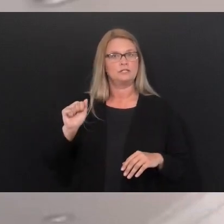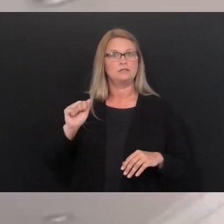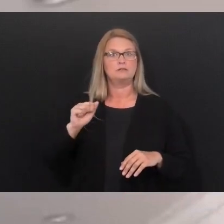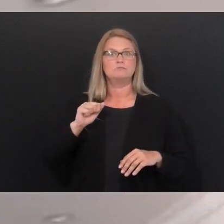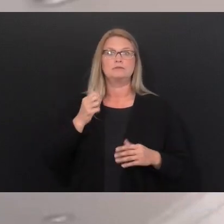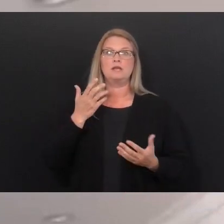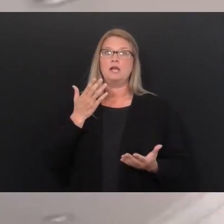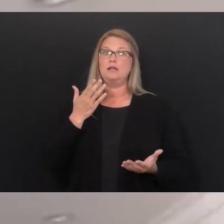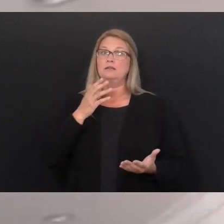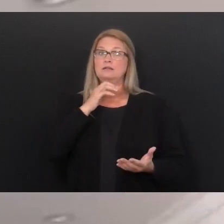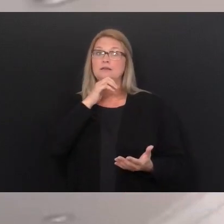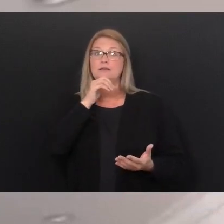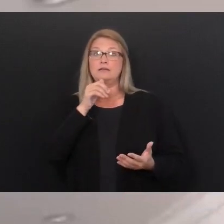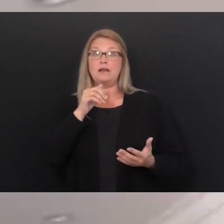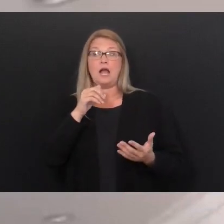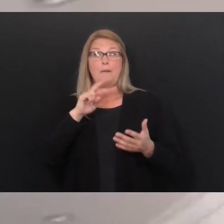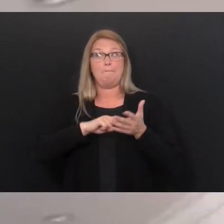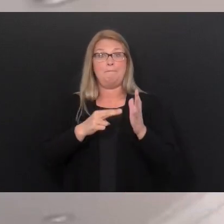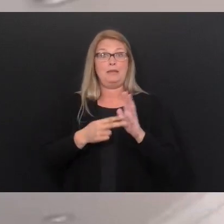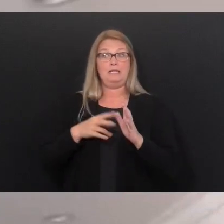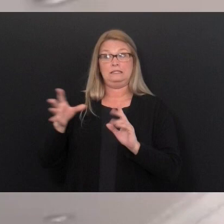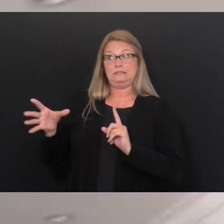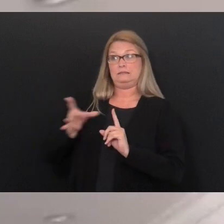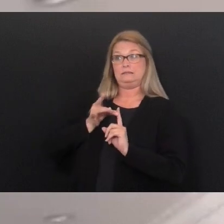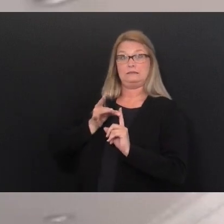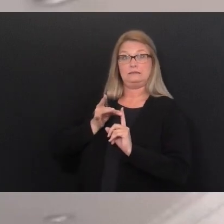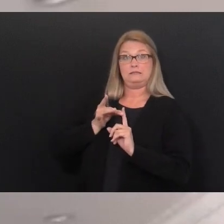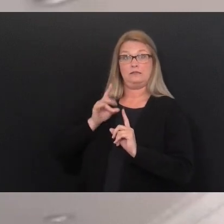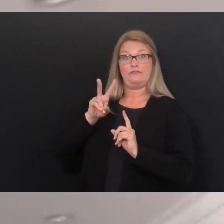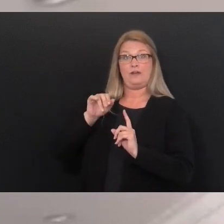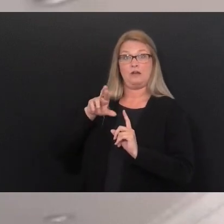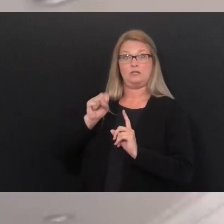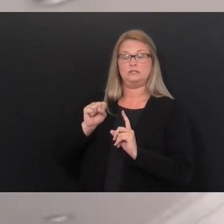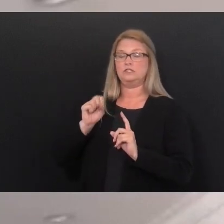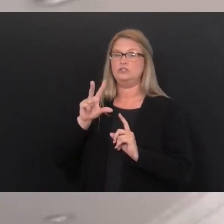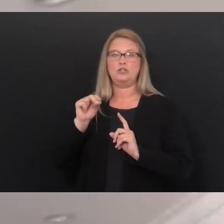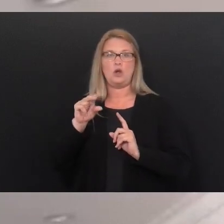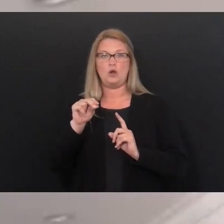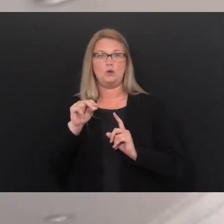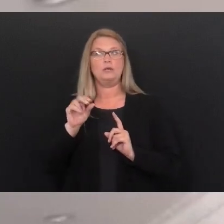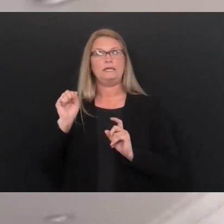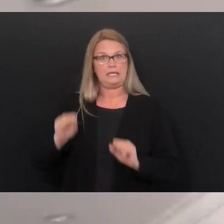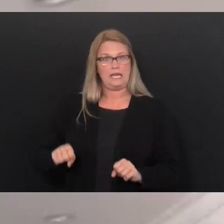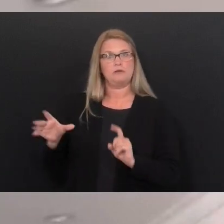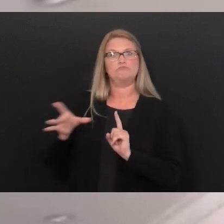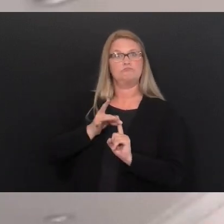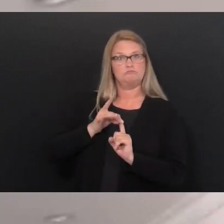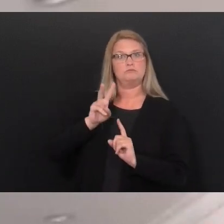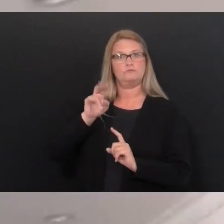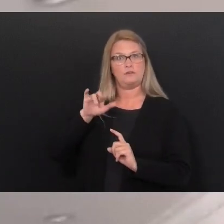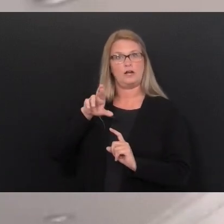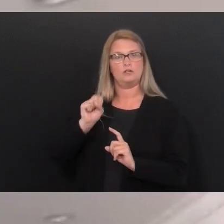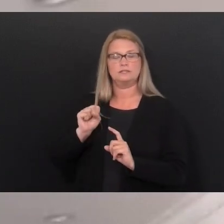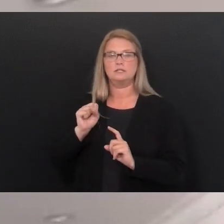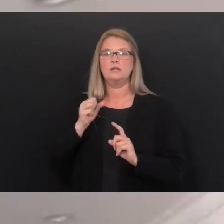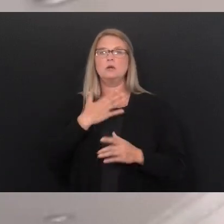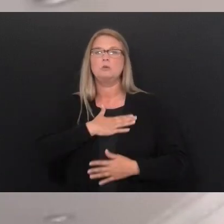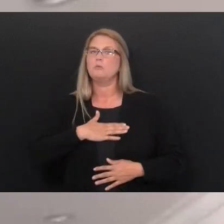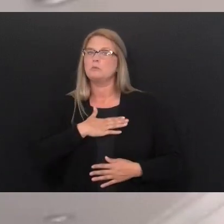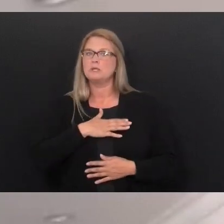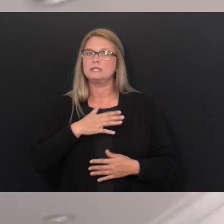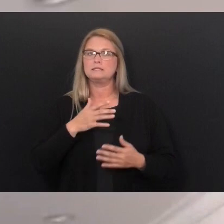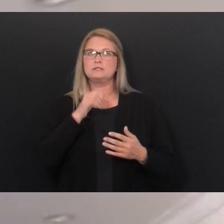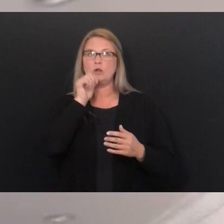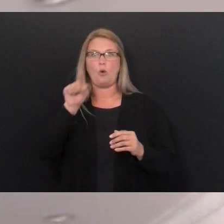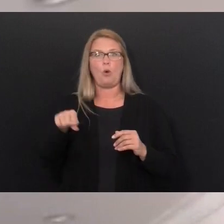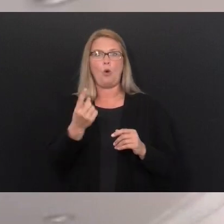protected wholly against this virus. And I don't want to scare people with that, but I do believe it's important that we not look at COVID-19